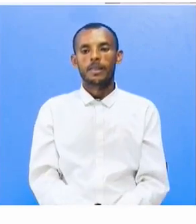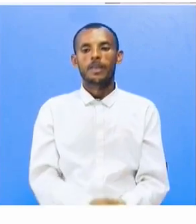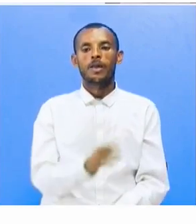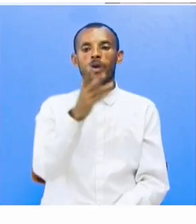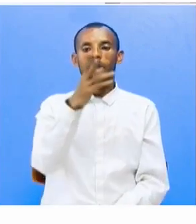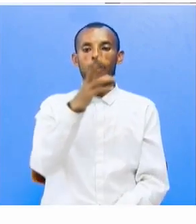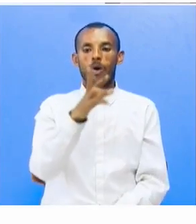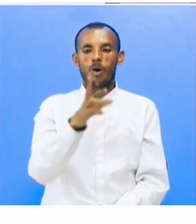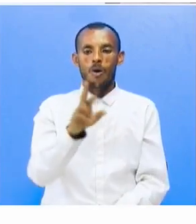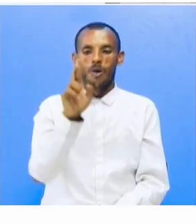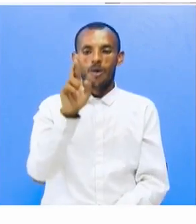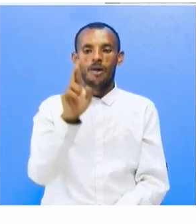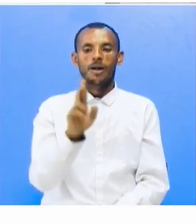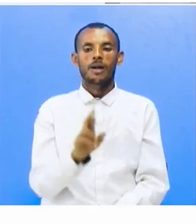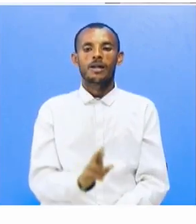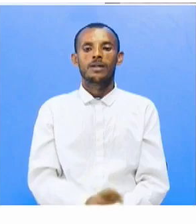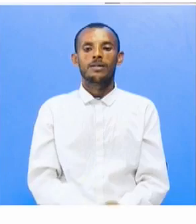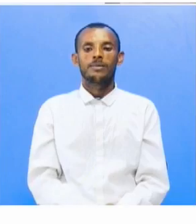or